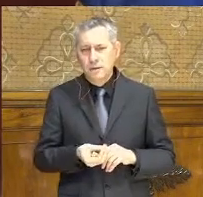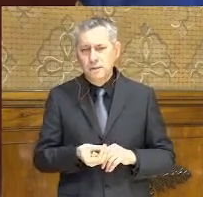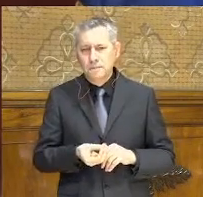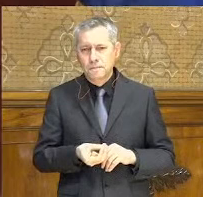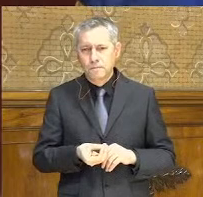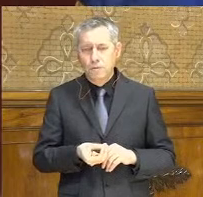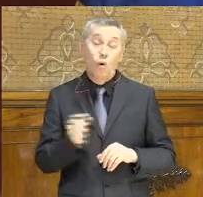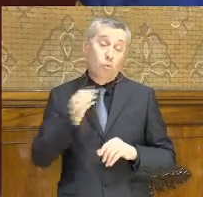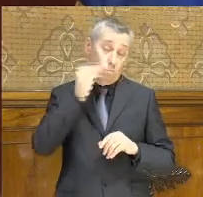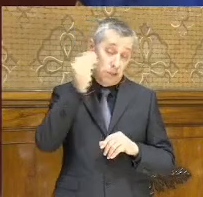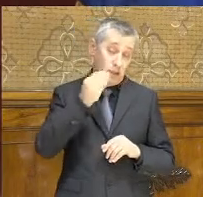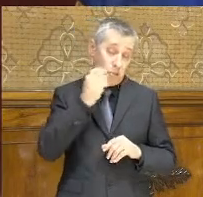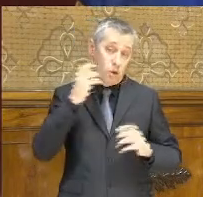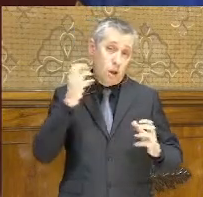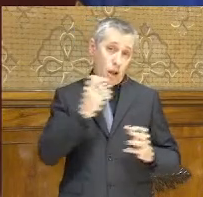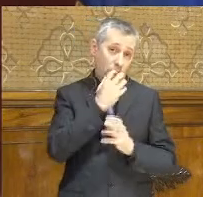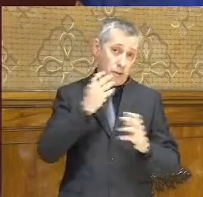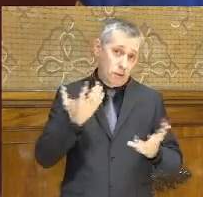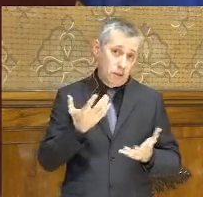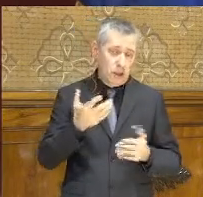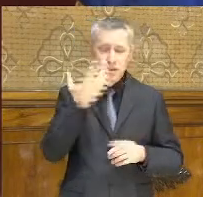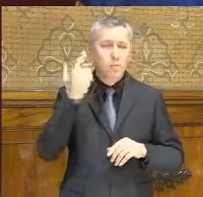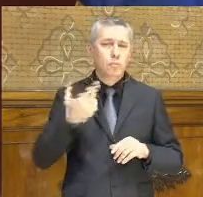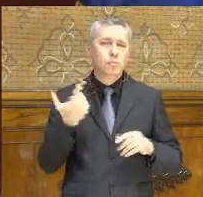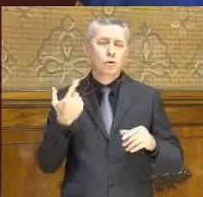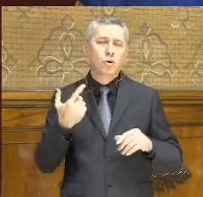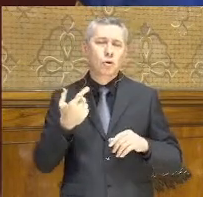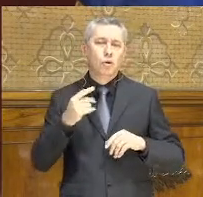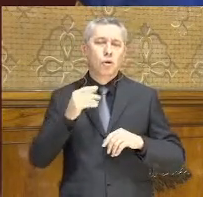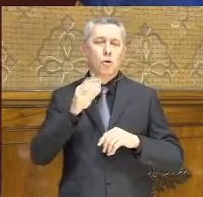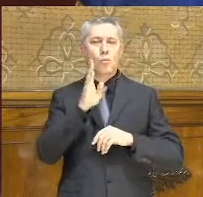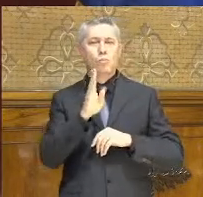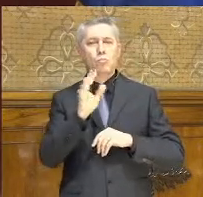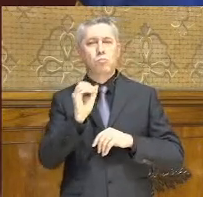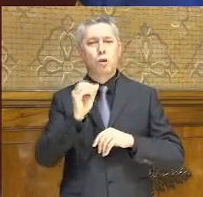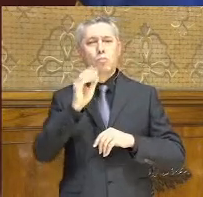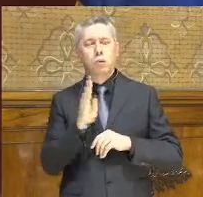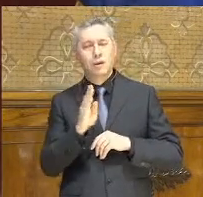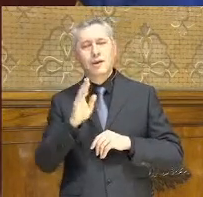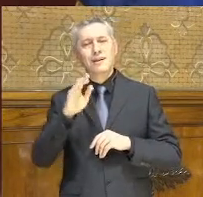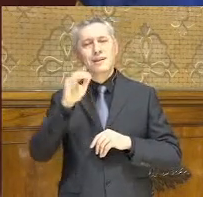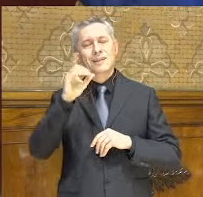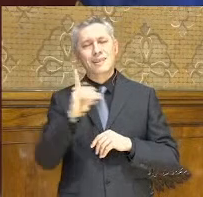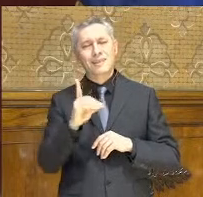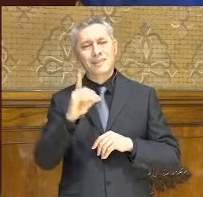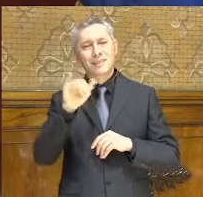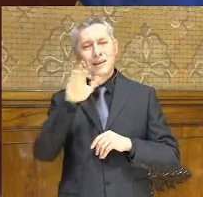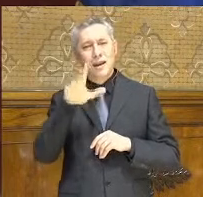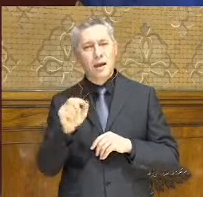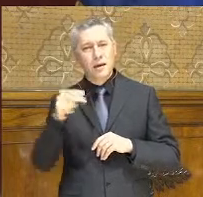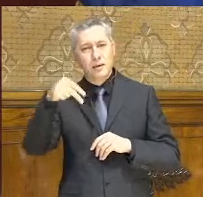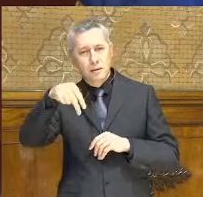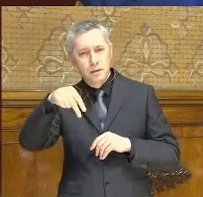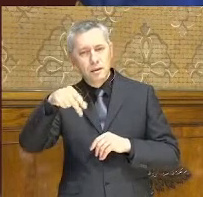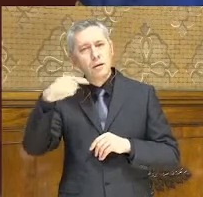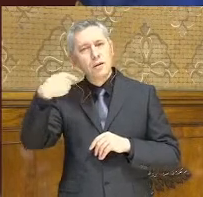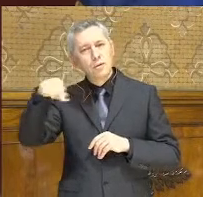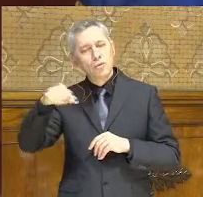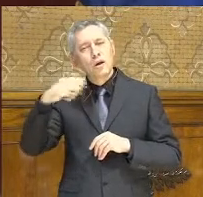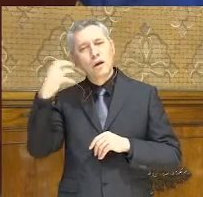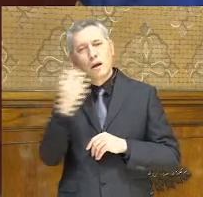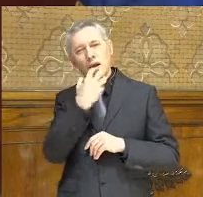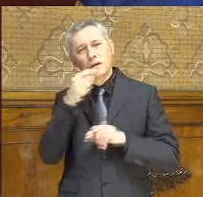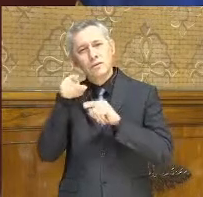Bob Dylan's civil rights anthem, The Chimes of Freedom, catches the tempo of the turn of my